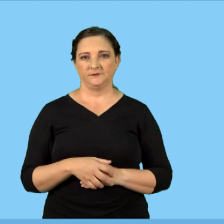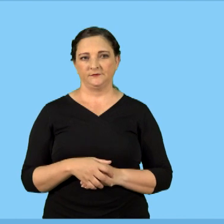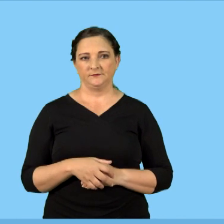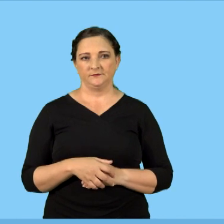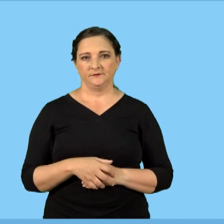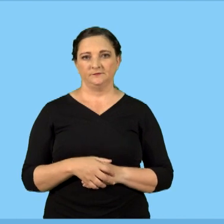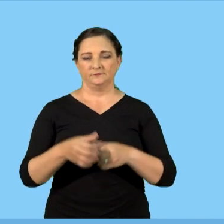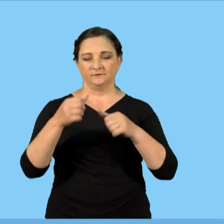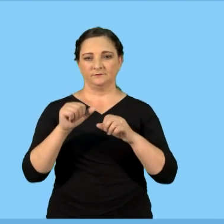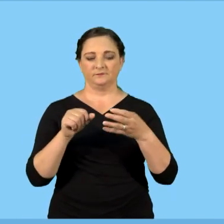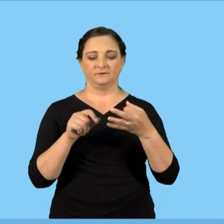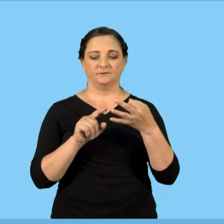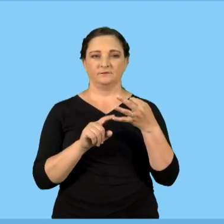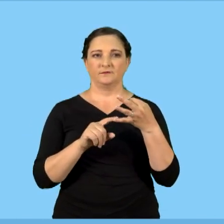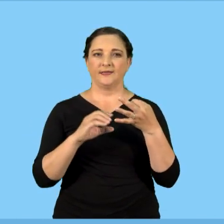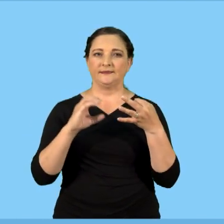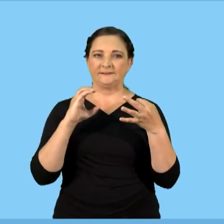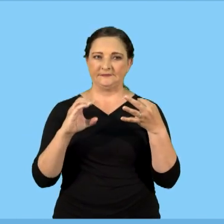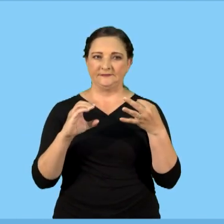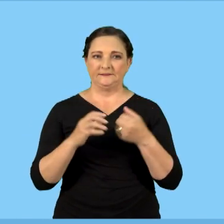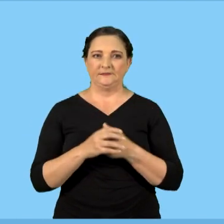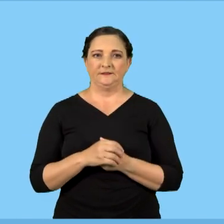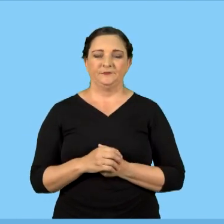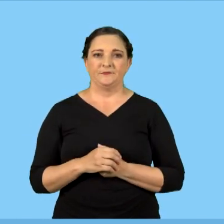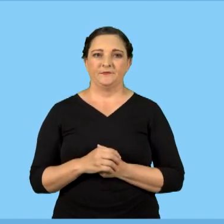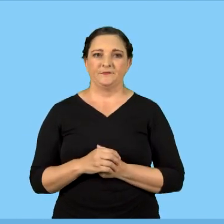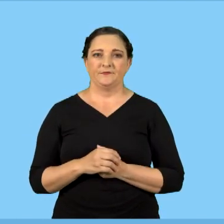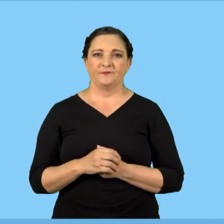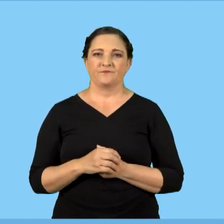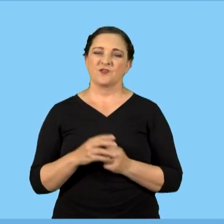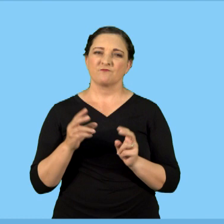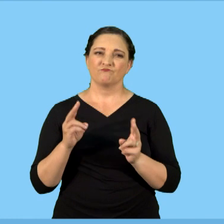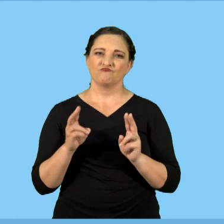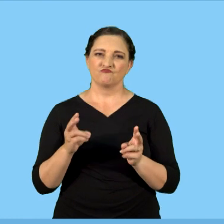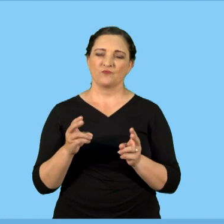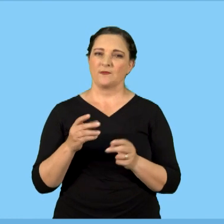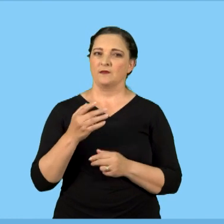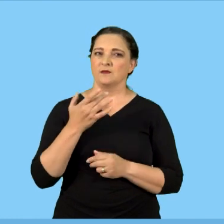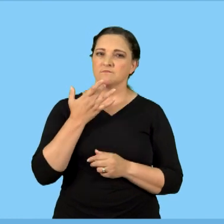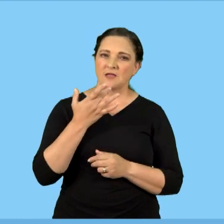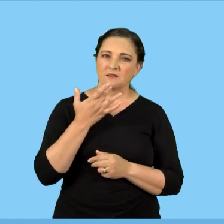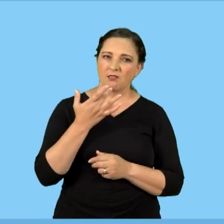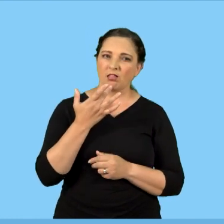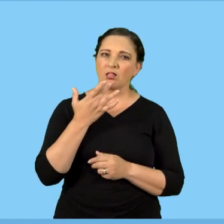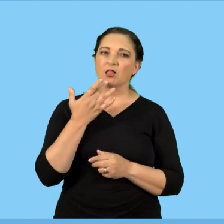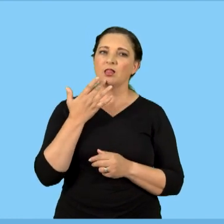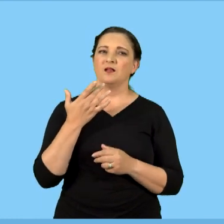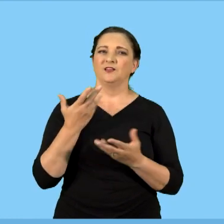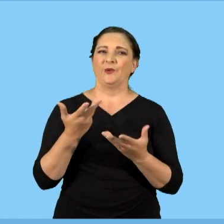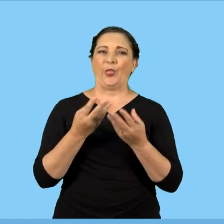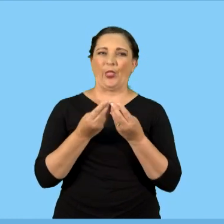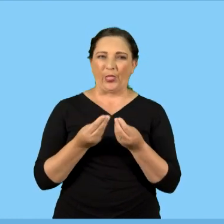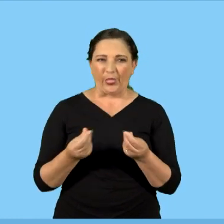metal. Then C, the gradual destruction of materials, usually metals, by chemical reaction with